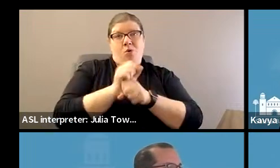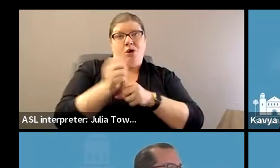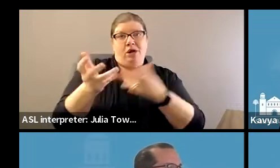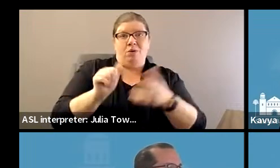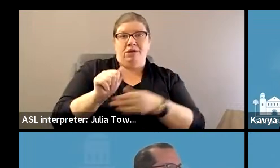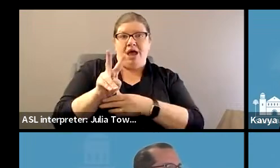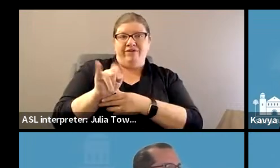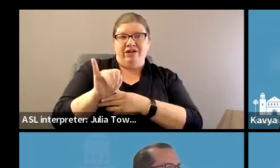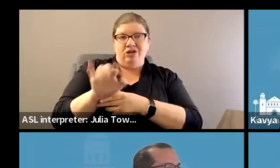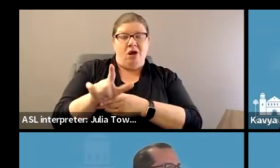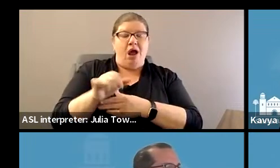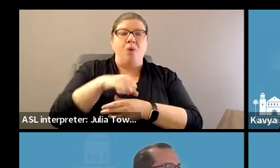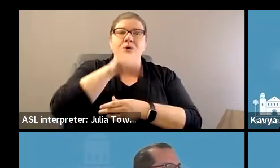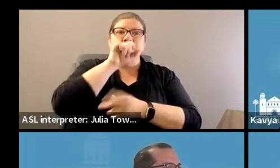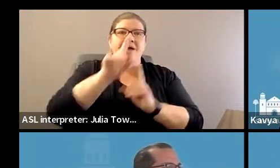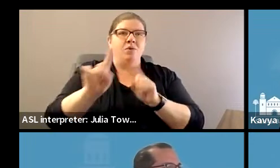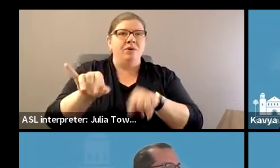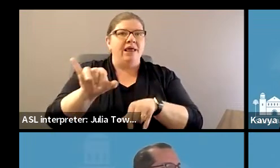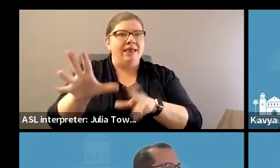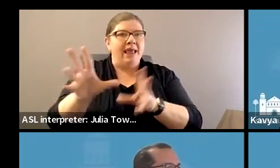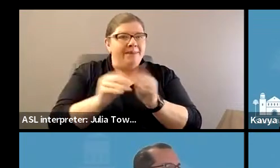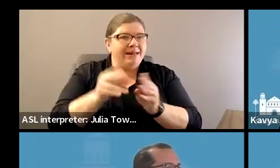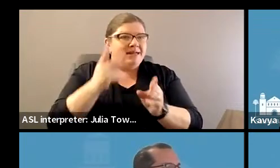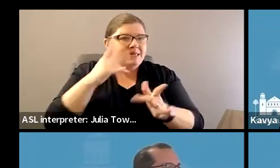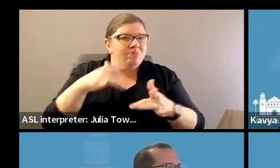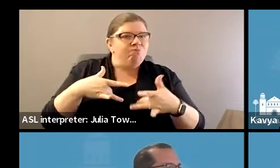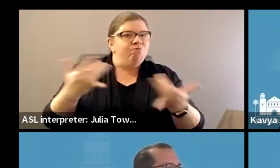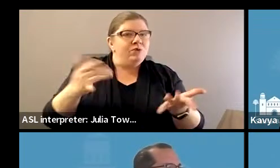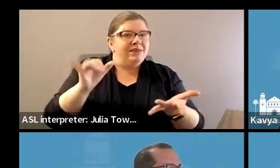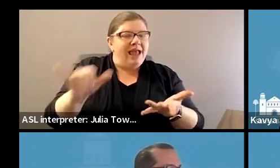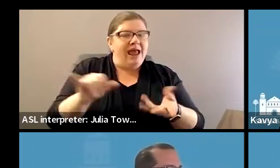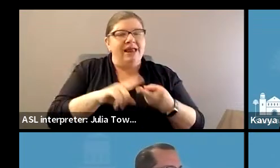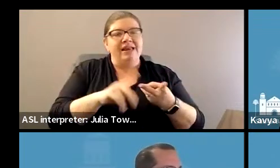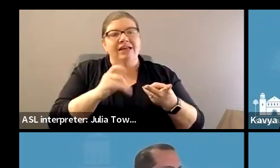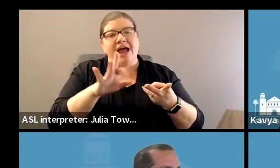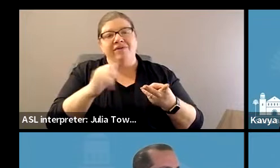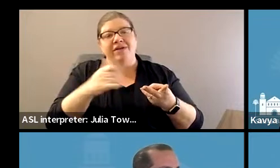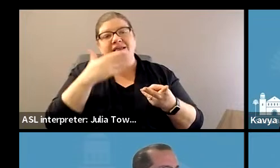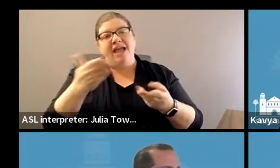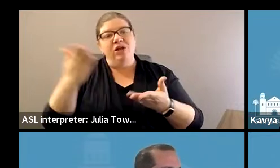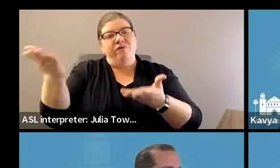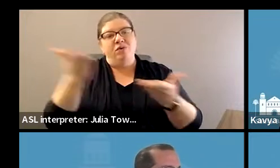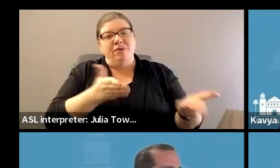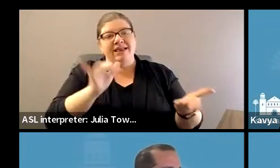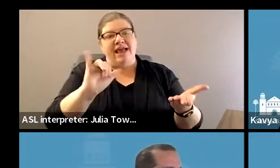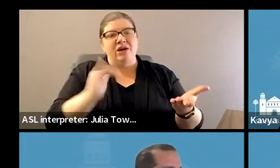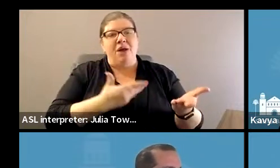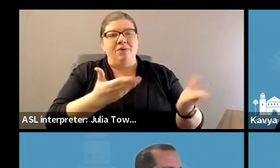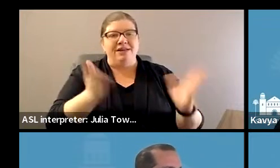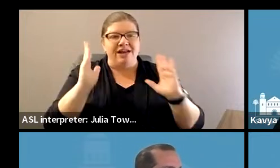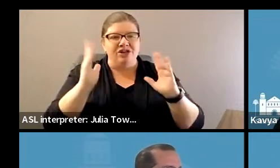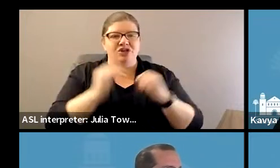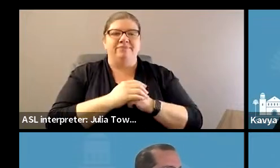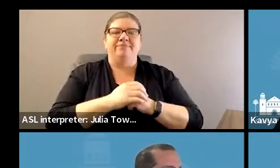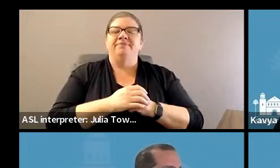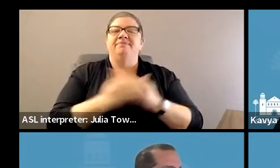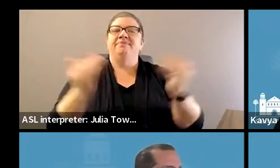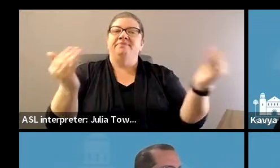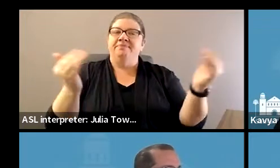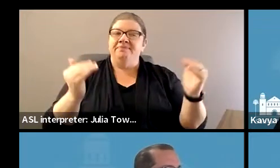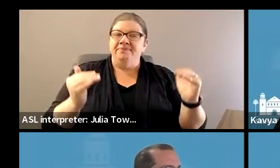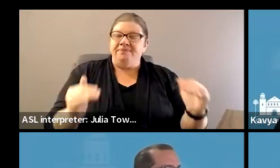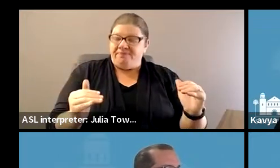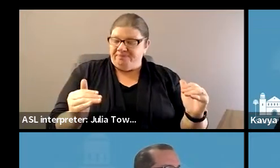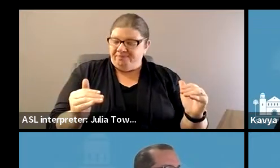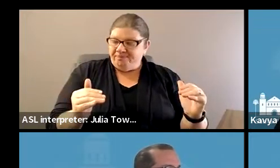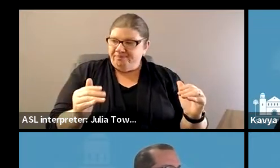Avatar as well. I'd love to attend the meeting and see what you're doing with that. And Kavya, again, thank you for bringing that to our attention. And so next we'll move on to